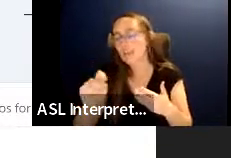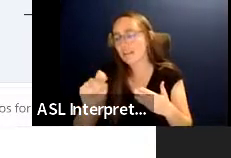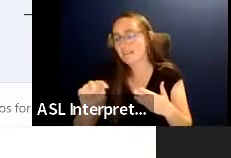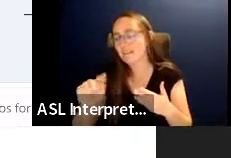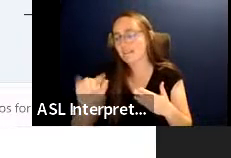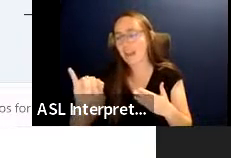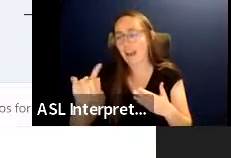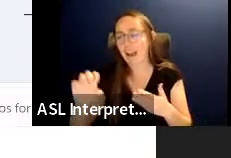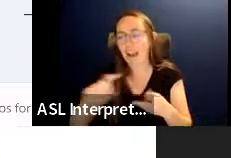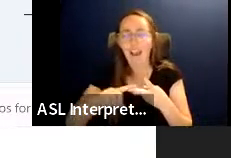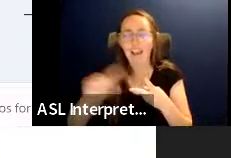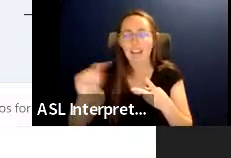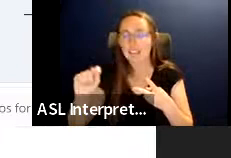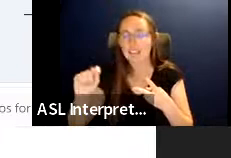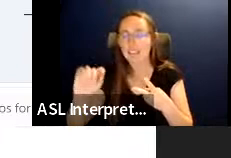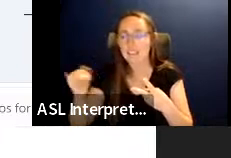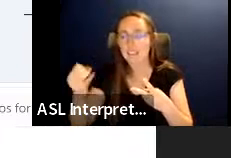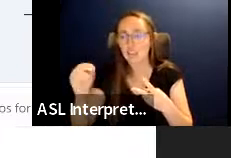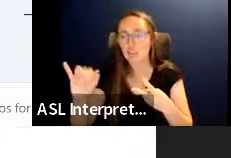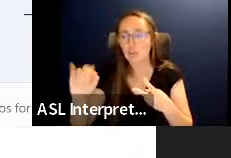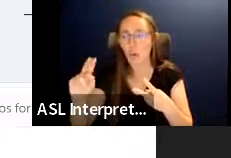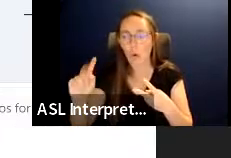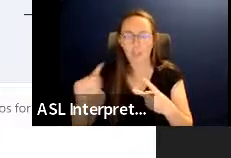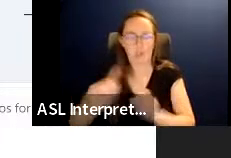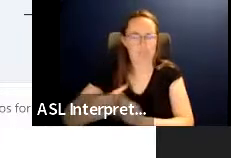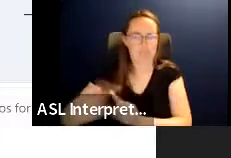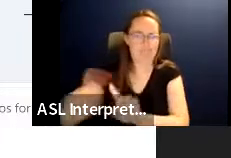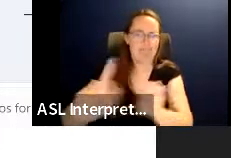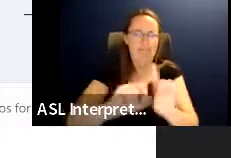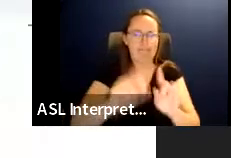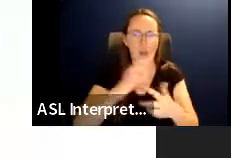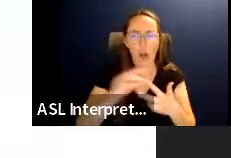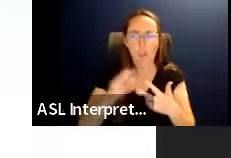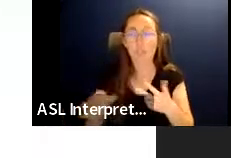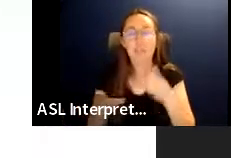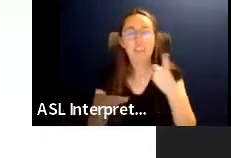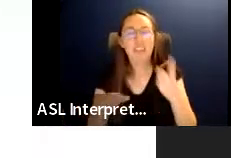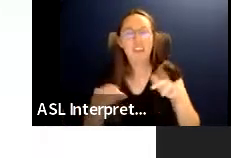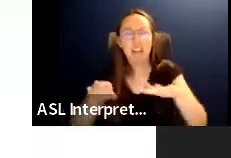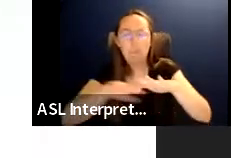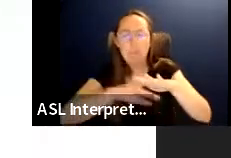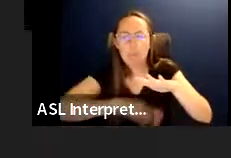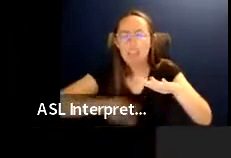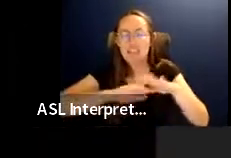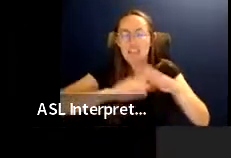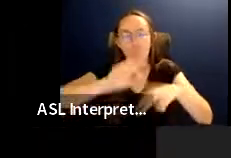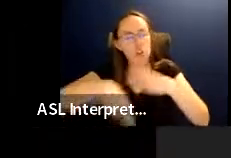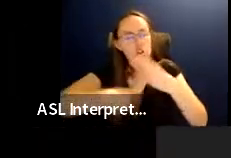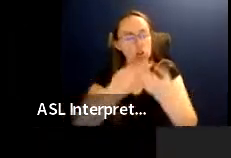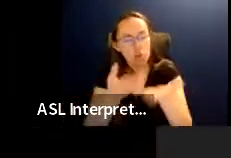things that I'm going to show you, but here's just your basic universal cuff.